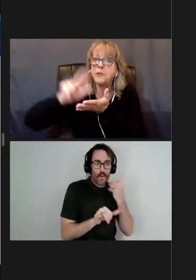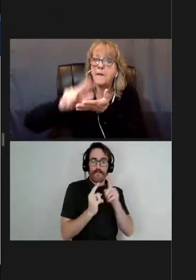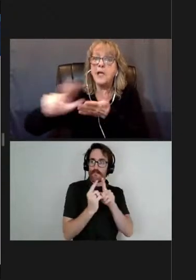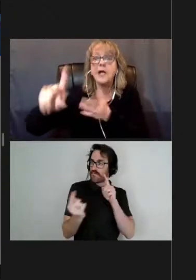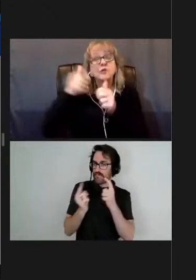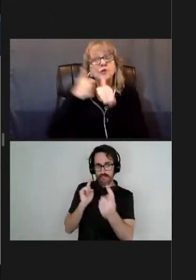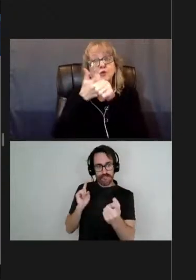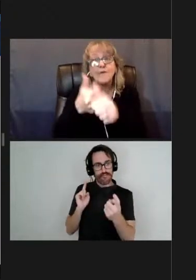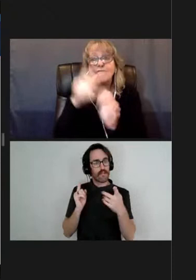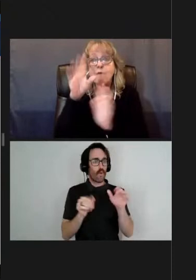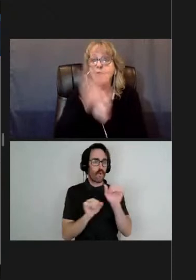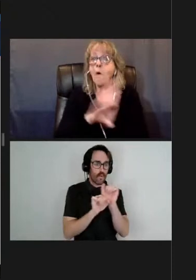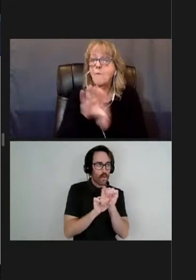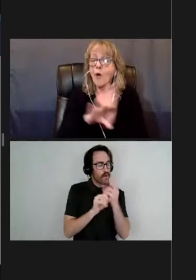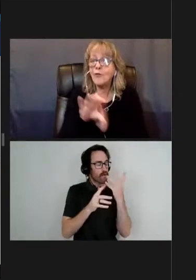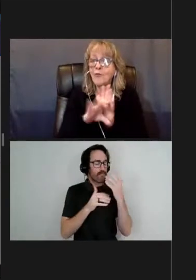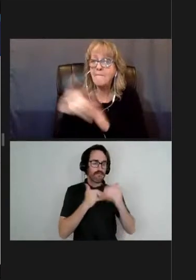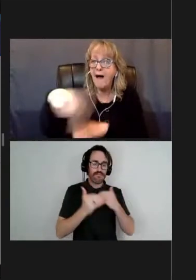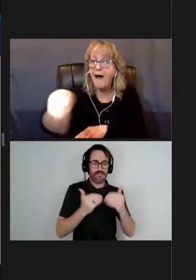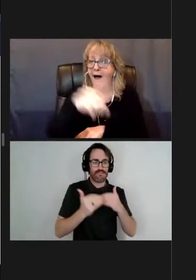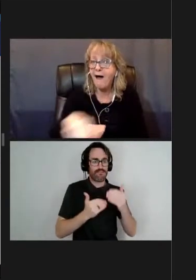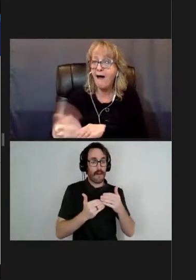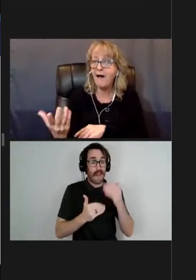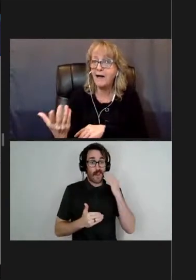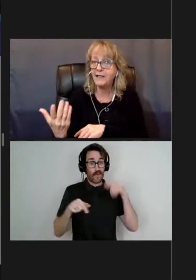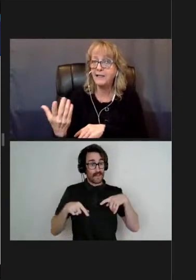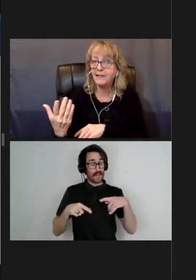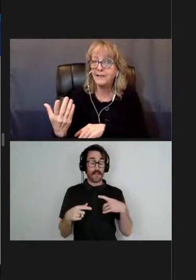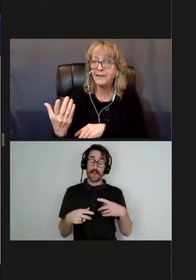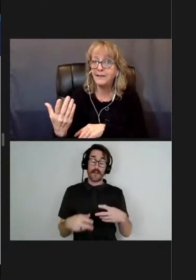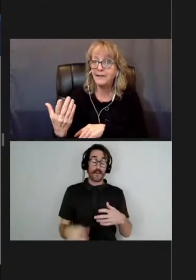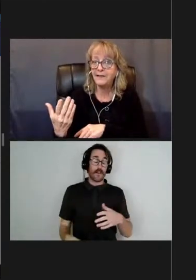work. And it, sometimes it feels like difficult work